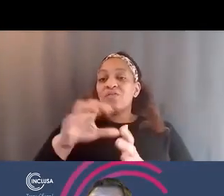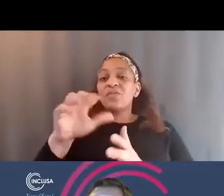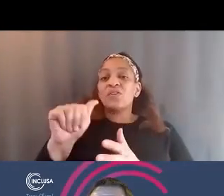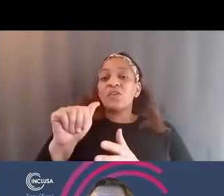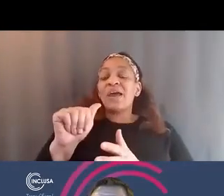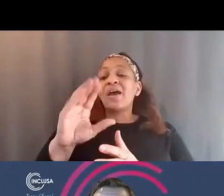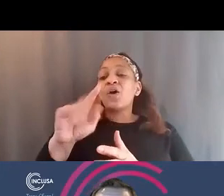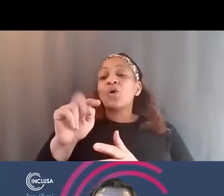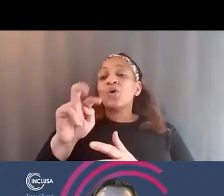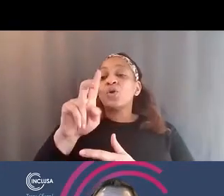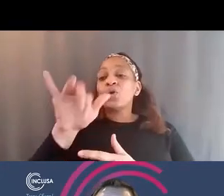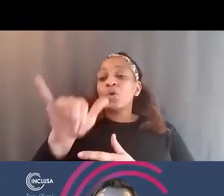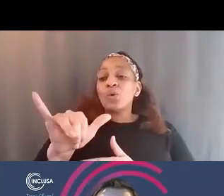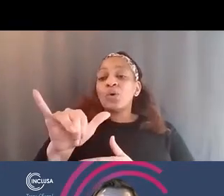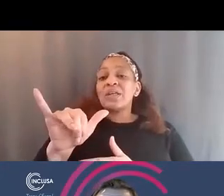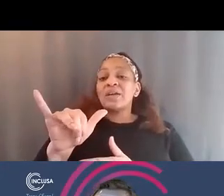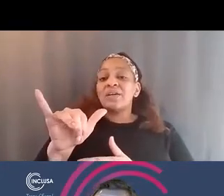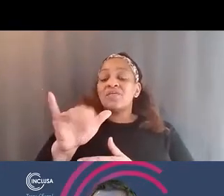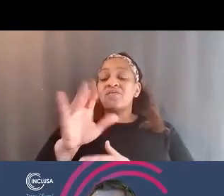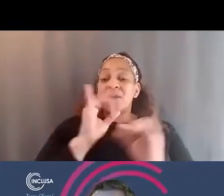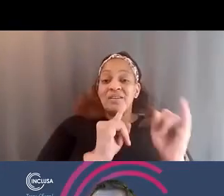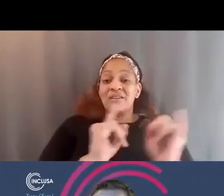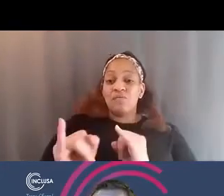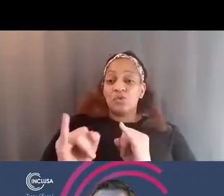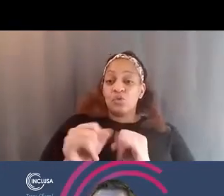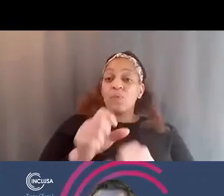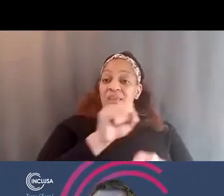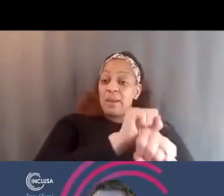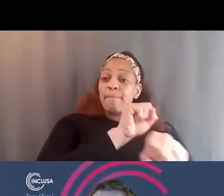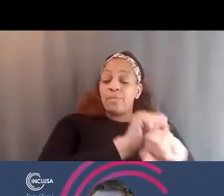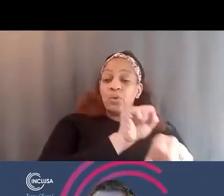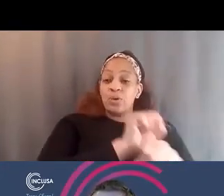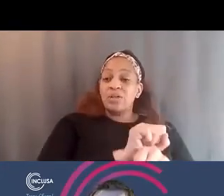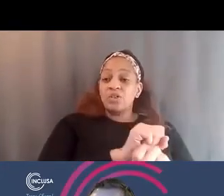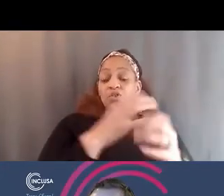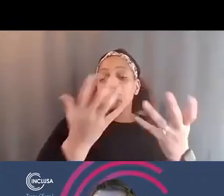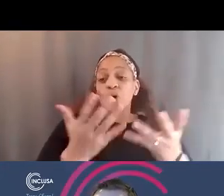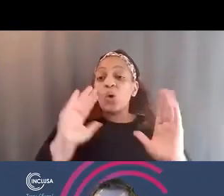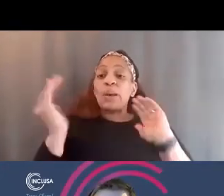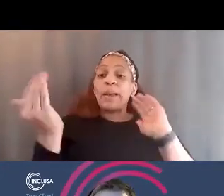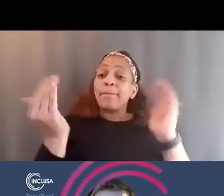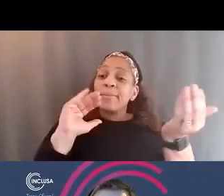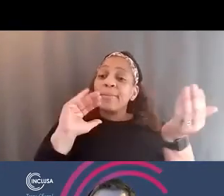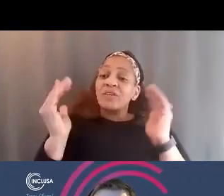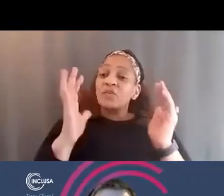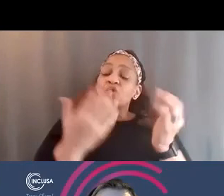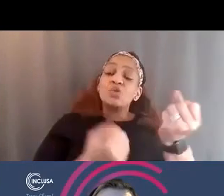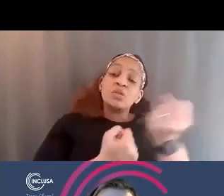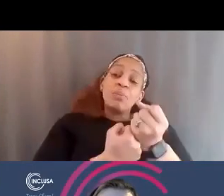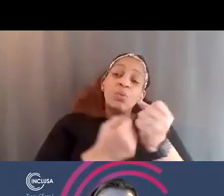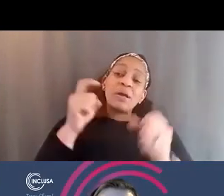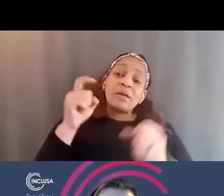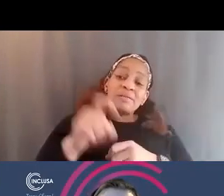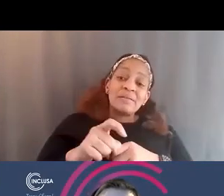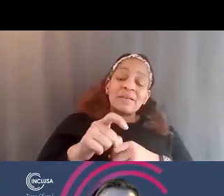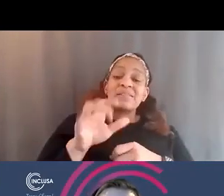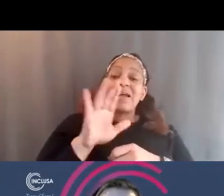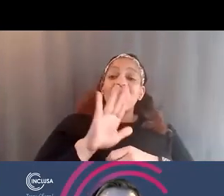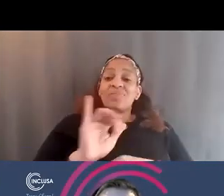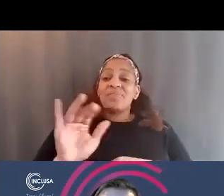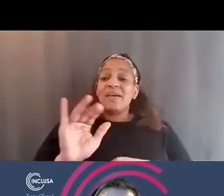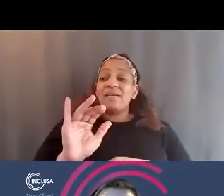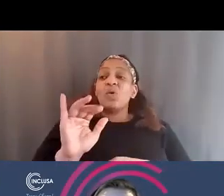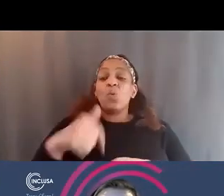for individuals that are employed. So comparative to support needs and that, we are seeing